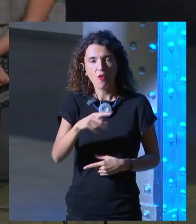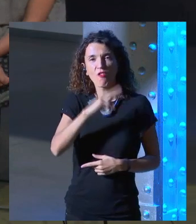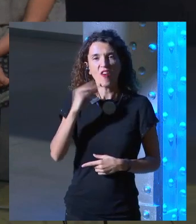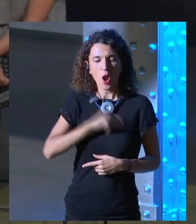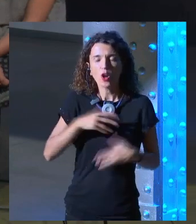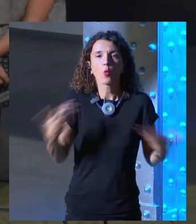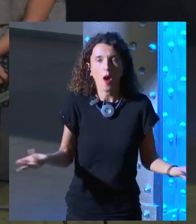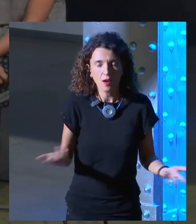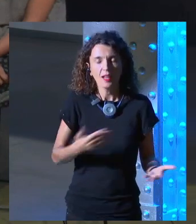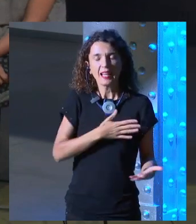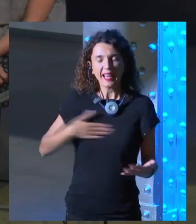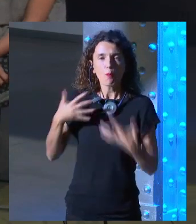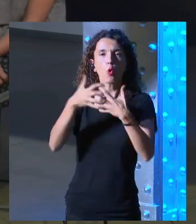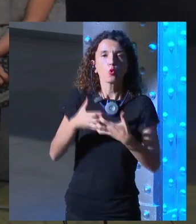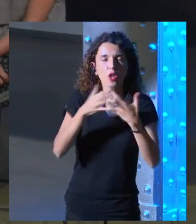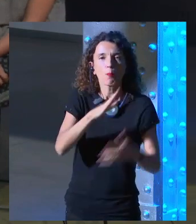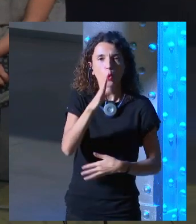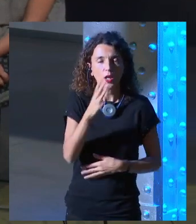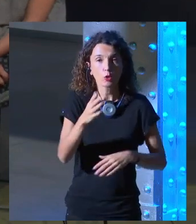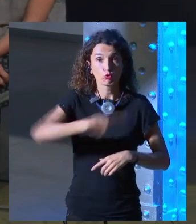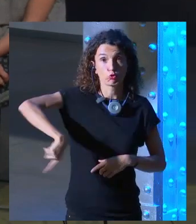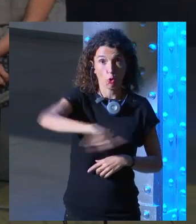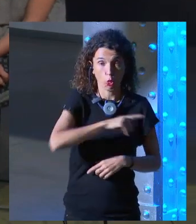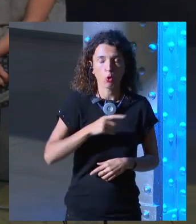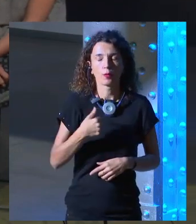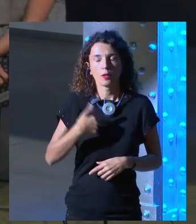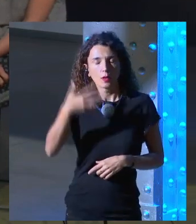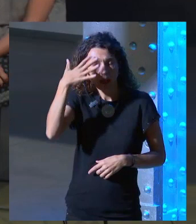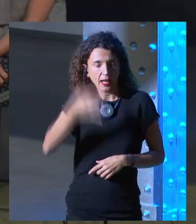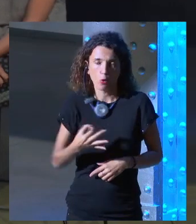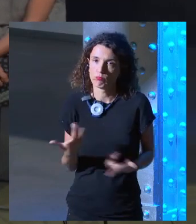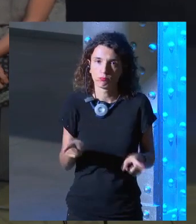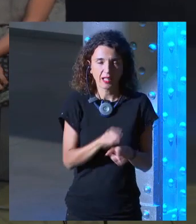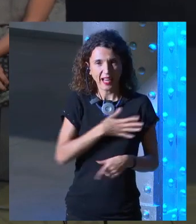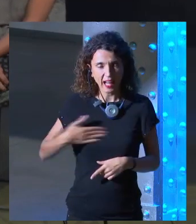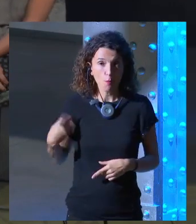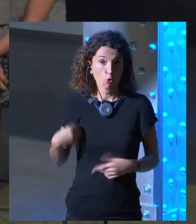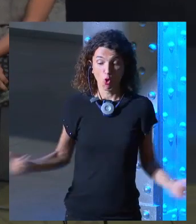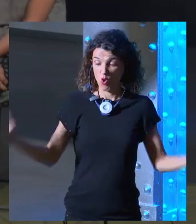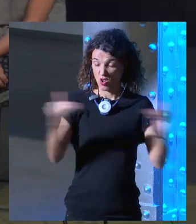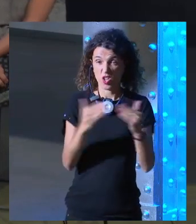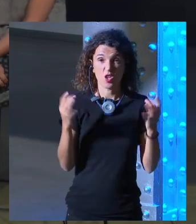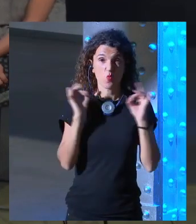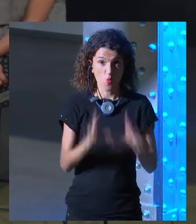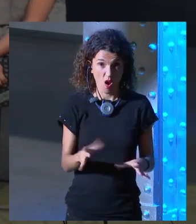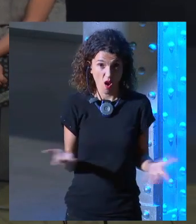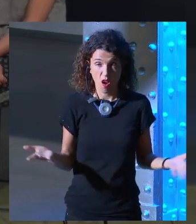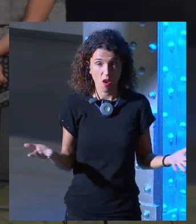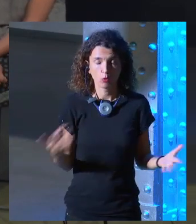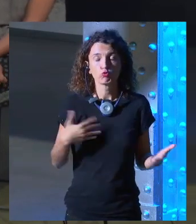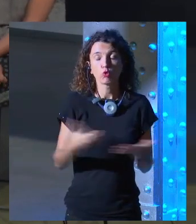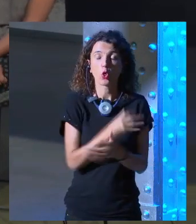or what matters? And it won't all be the same for all of us, although we're all probably quite liberal and we have roughly the same